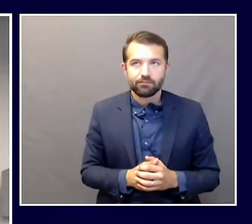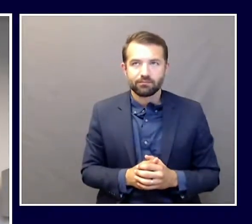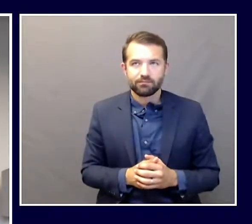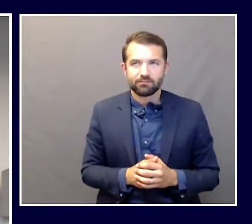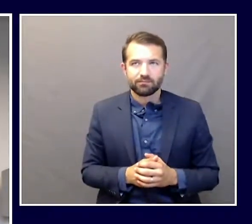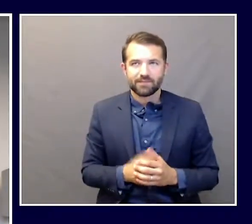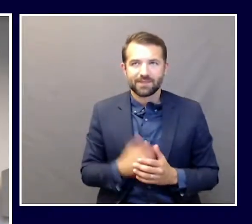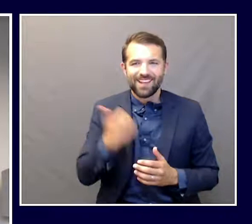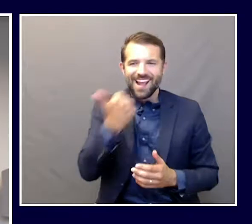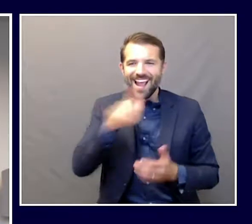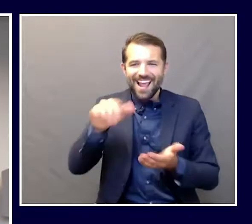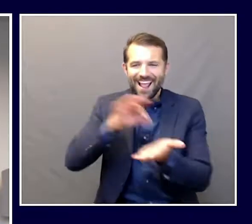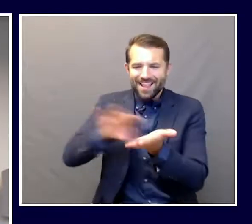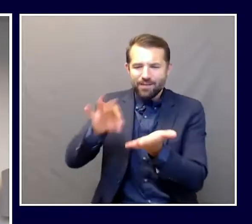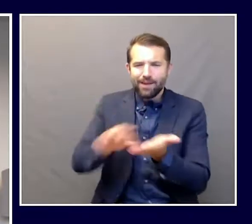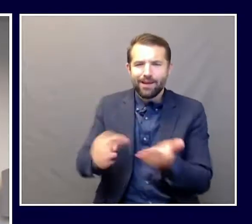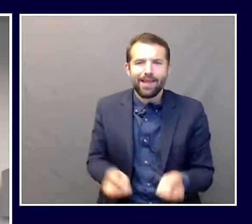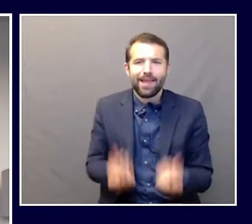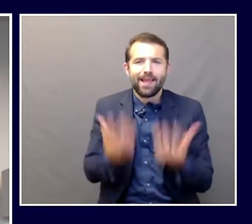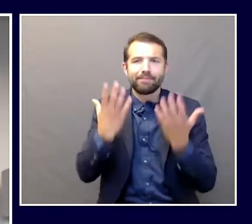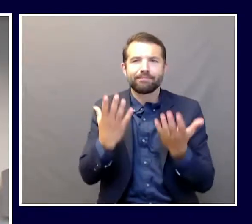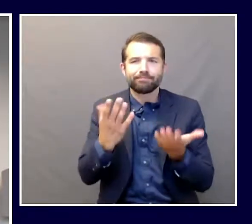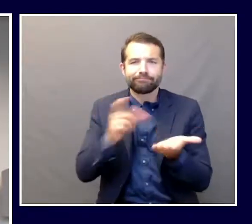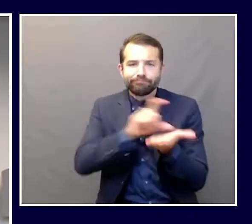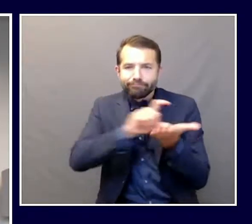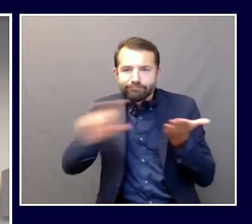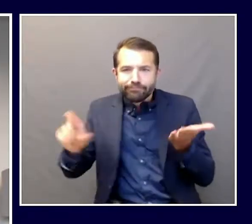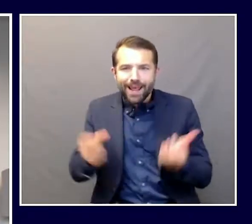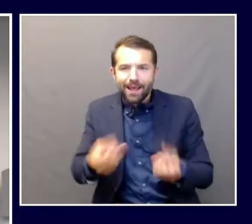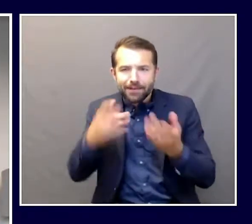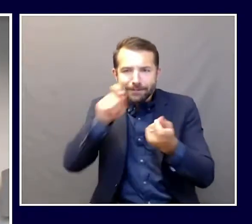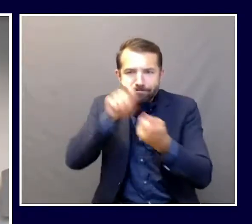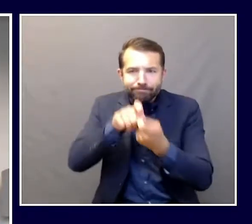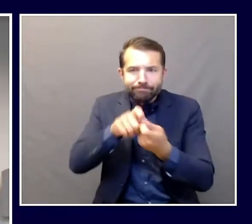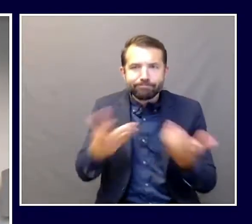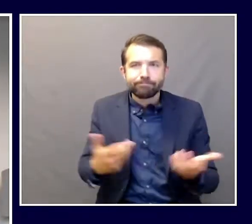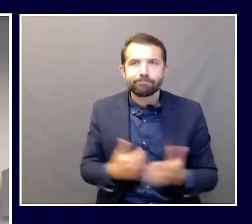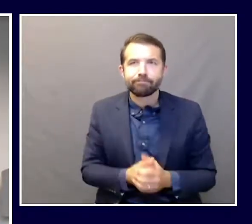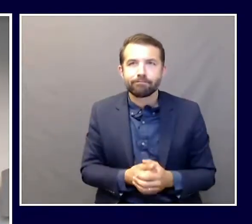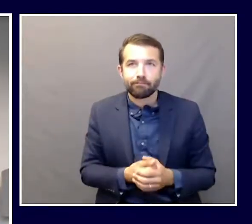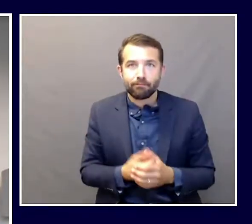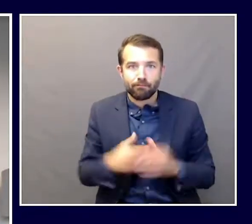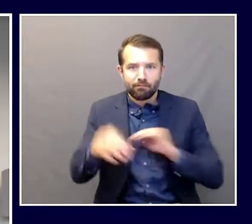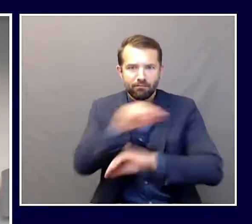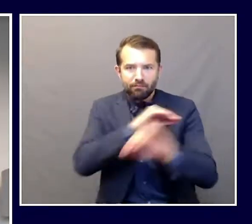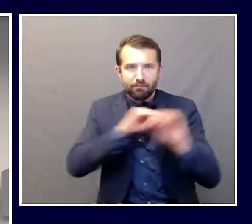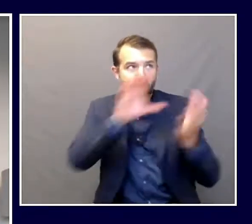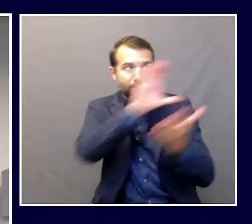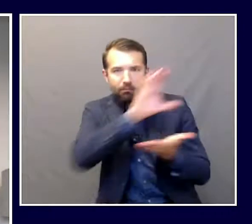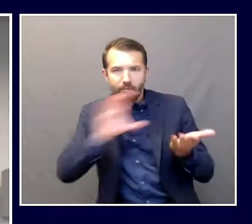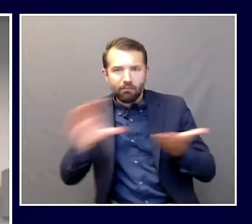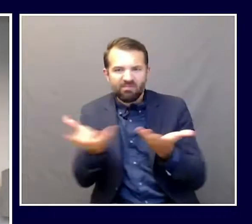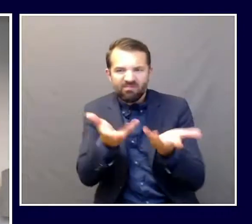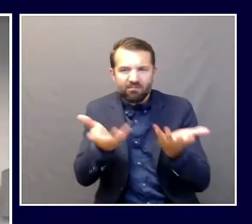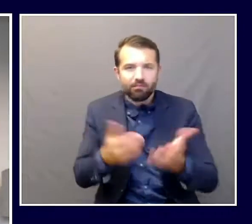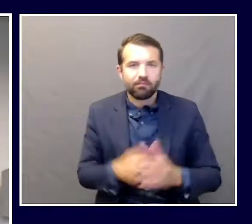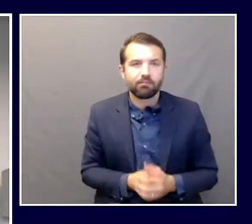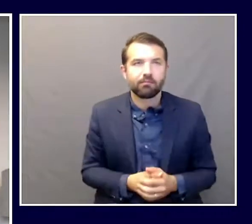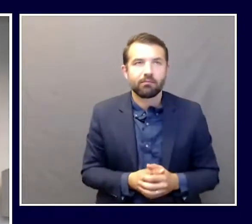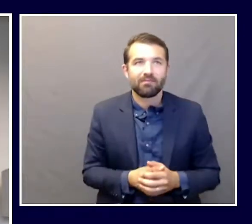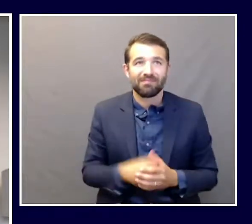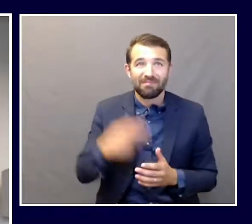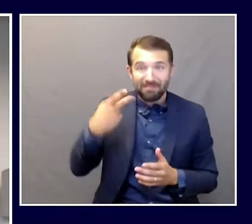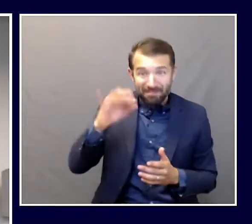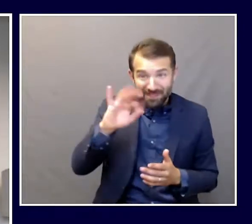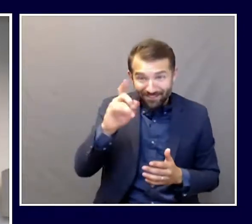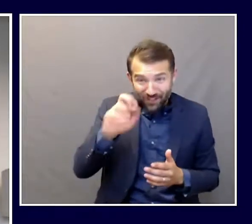states? Of Pfizer in the last 30 days, I don't have that number, but I can check. I don't